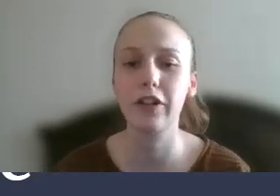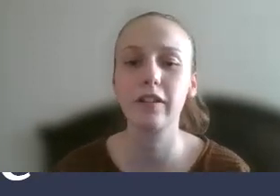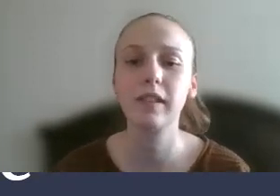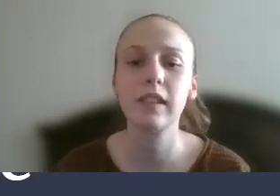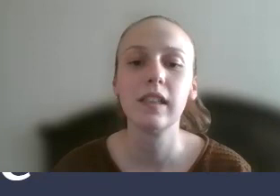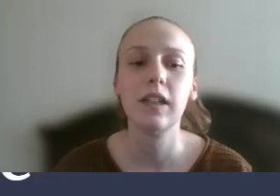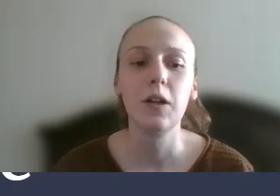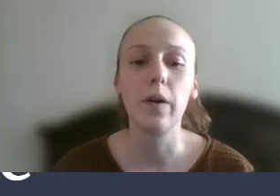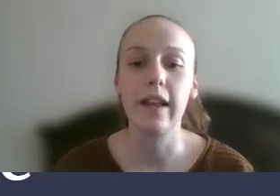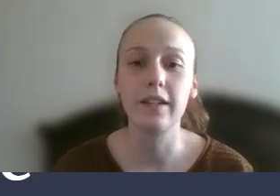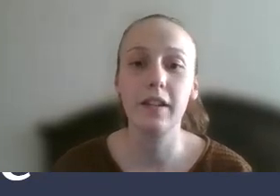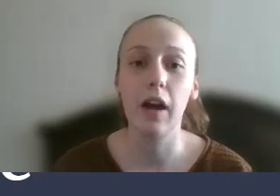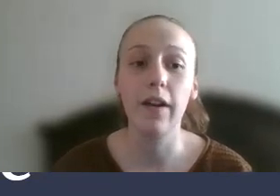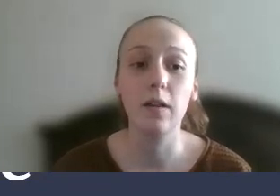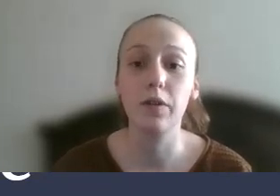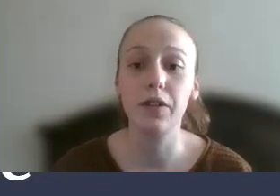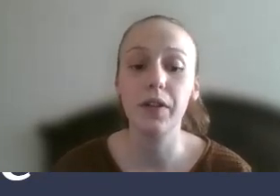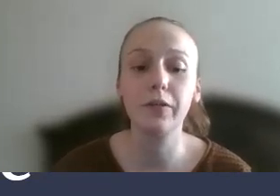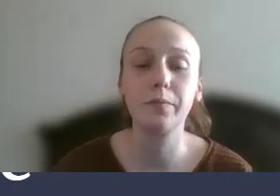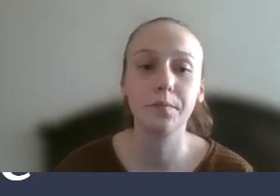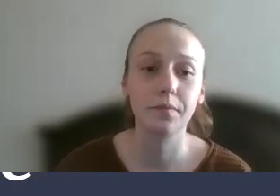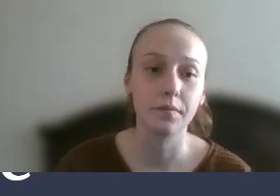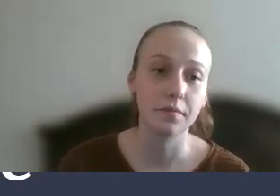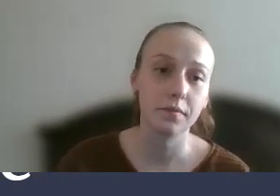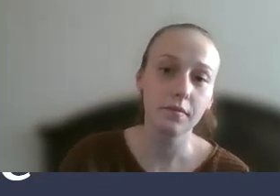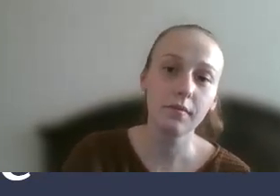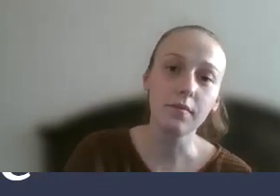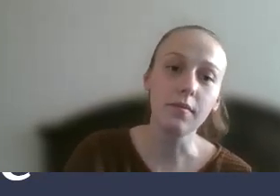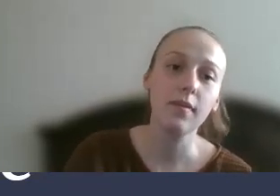really ever sure when that is available to you.